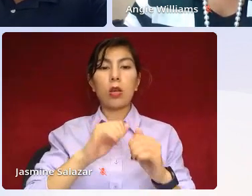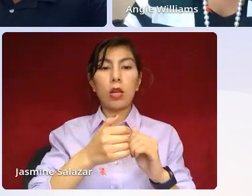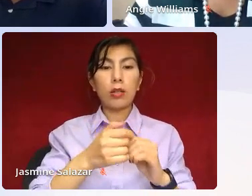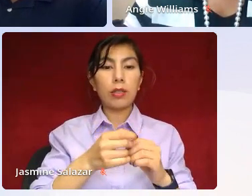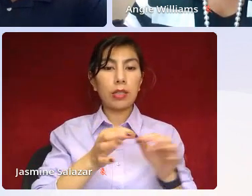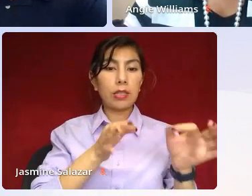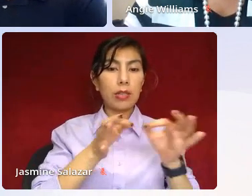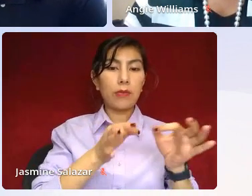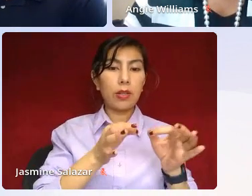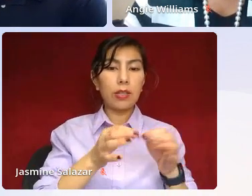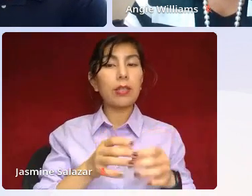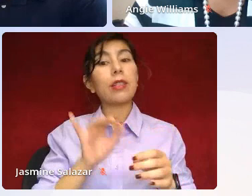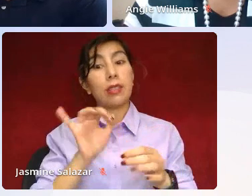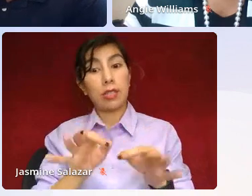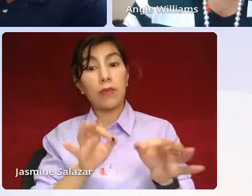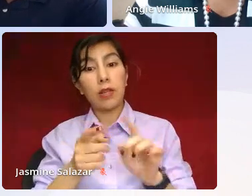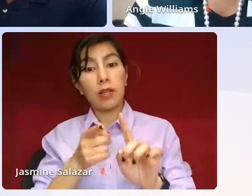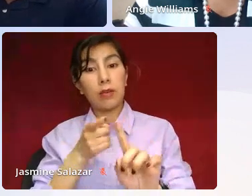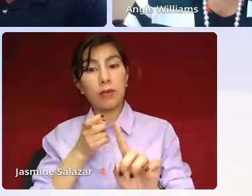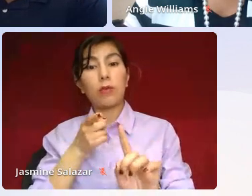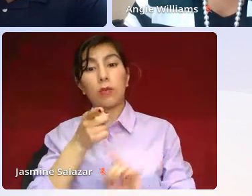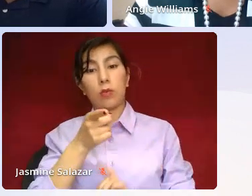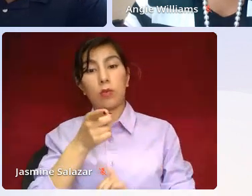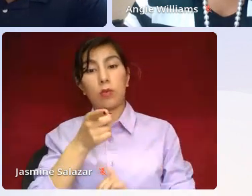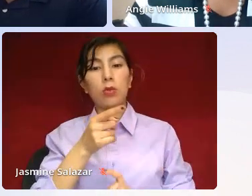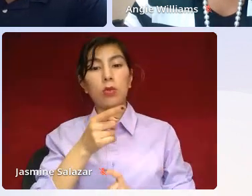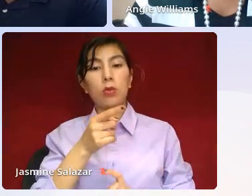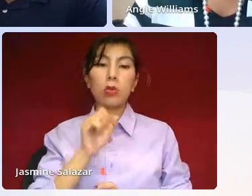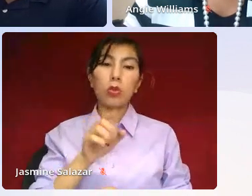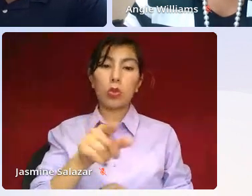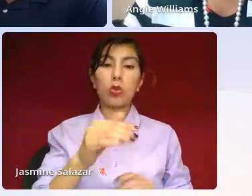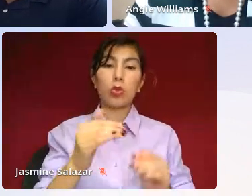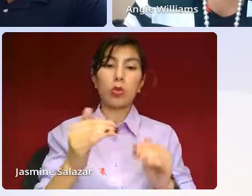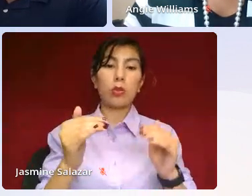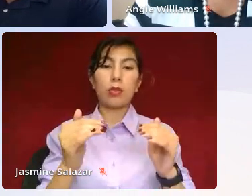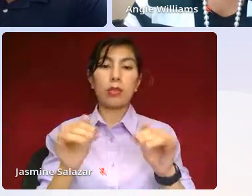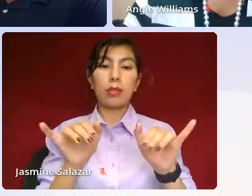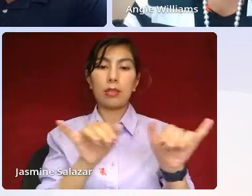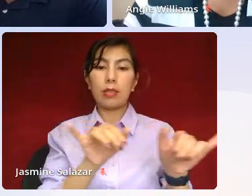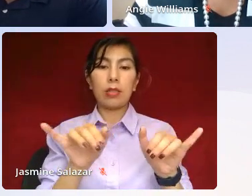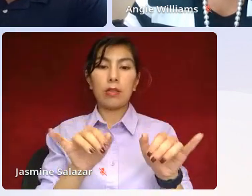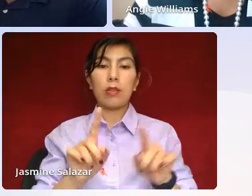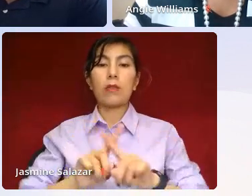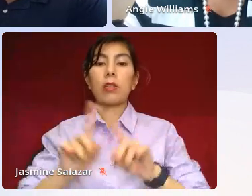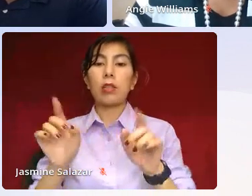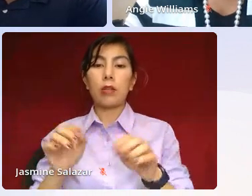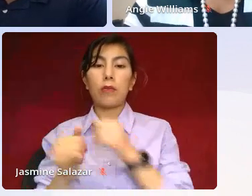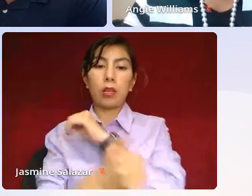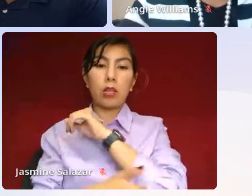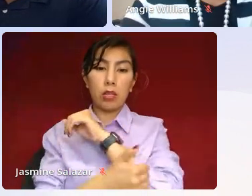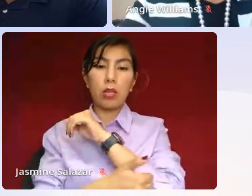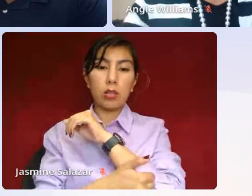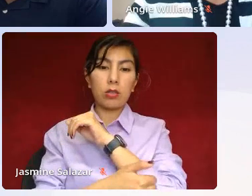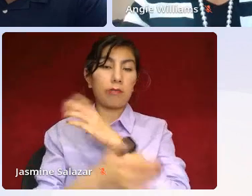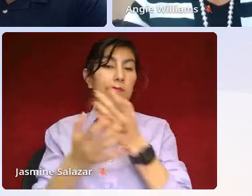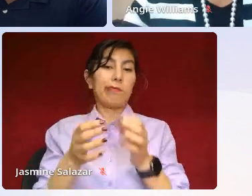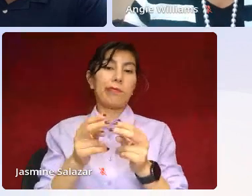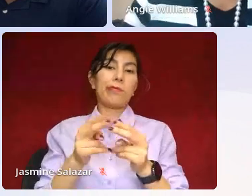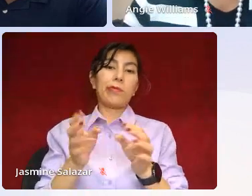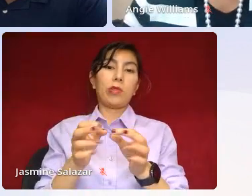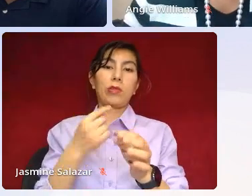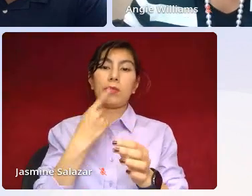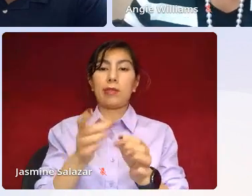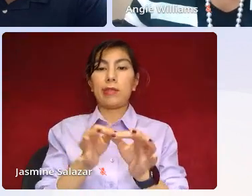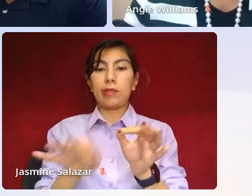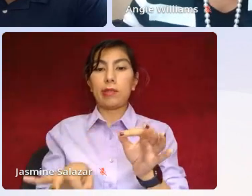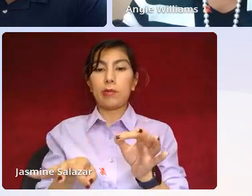right? This is a the equivalent of another country, to put it more simply than it